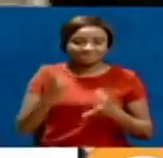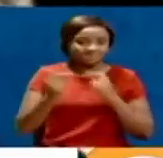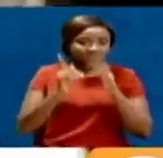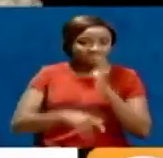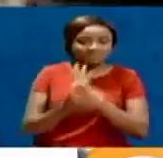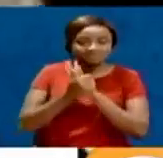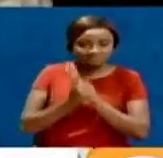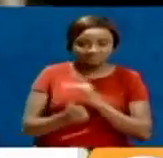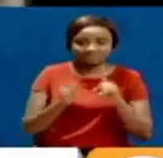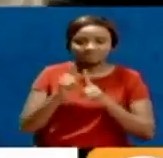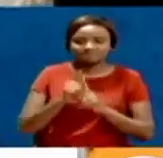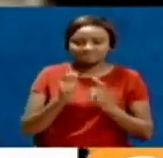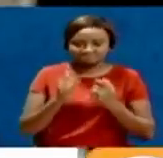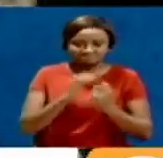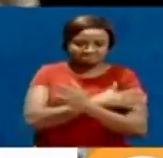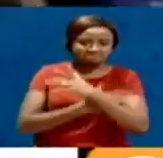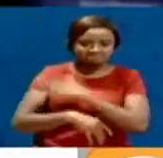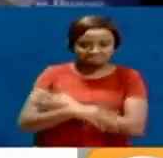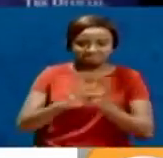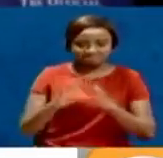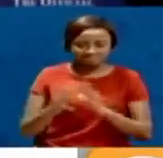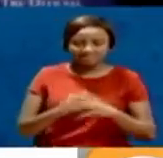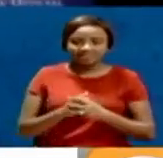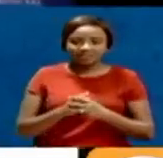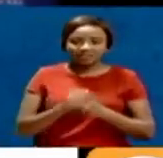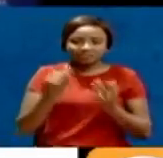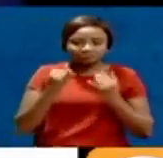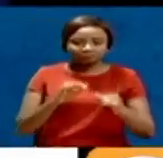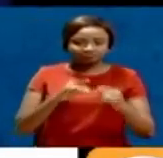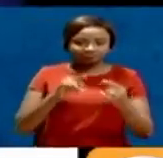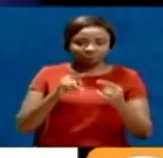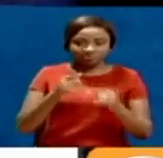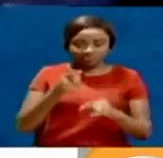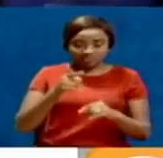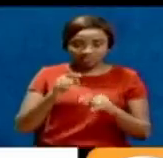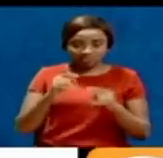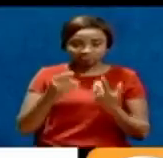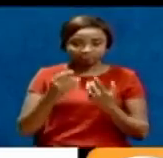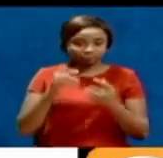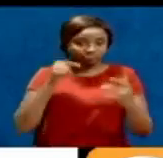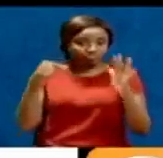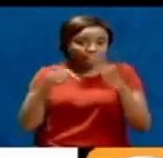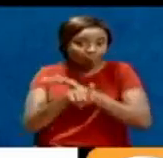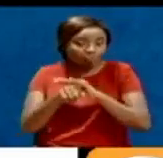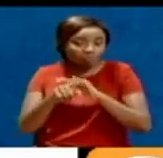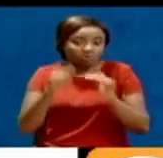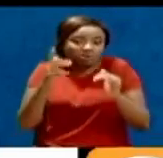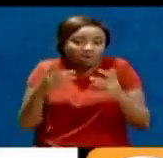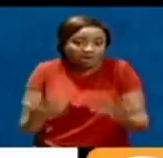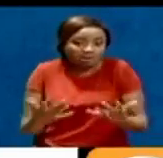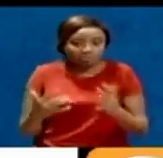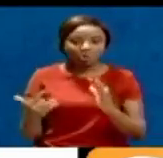and athleticism. Each fencer attempts to touch the other with the tip of his sword to score touches or